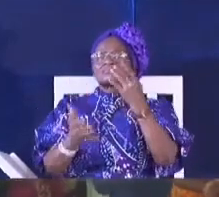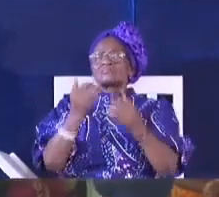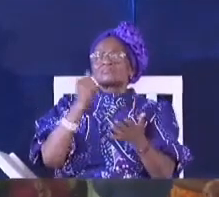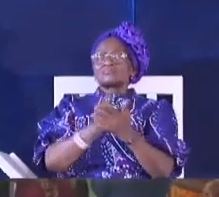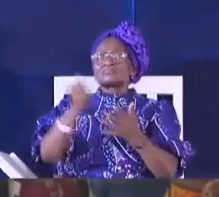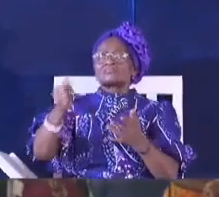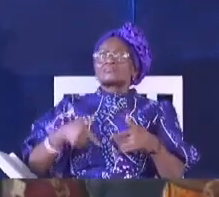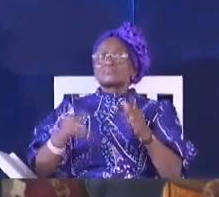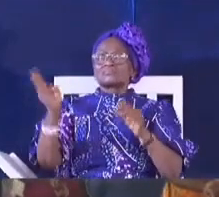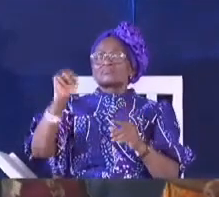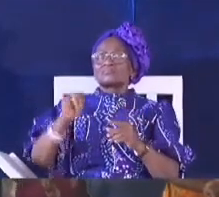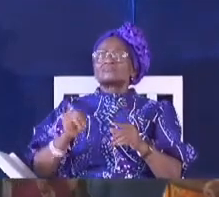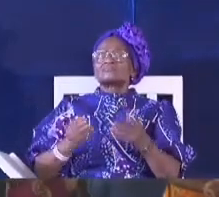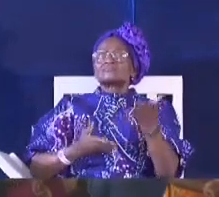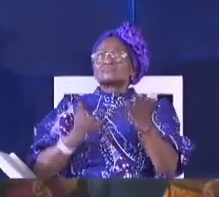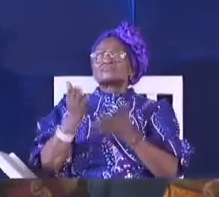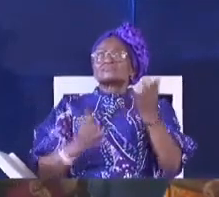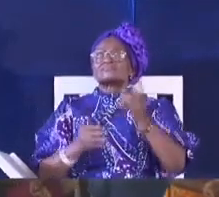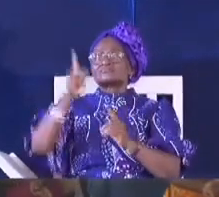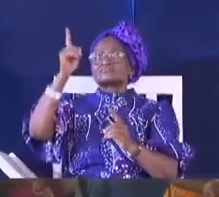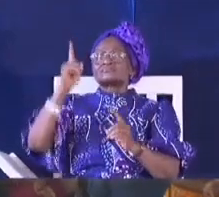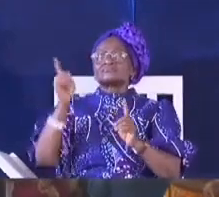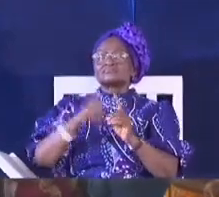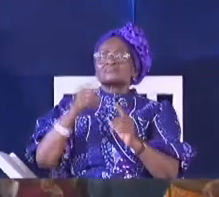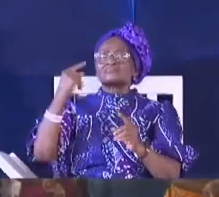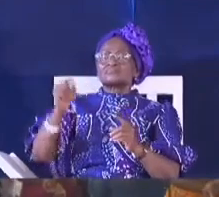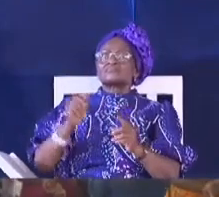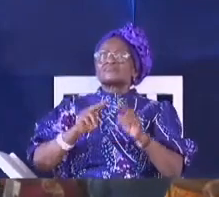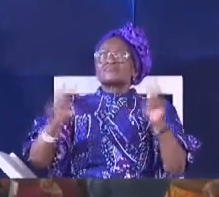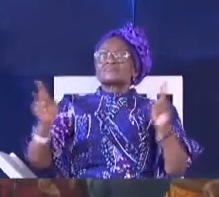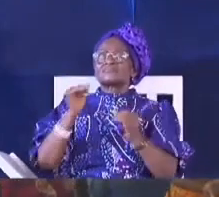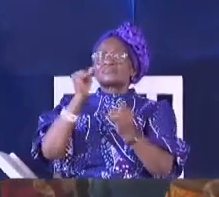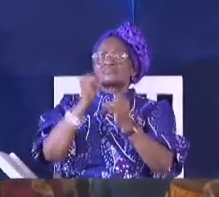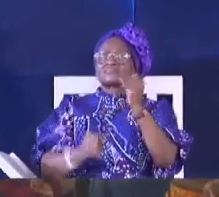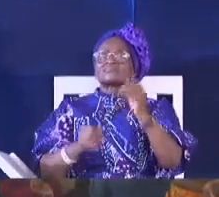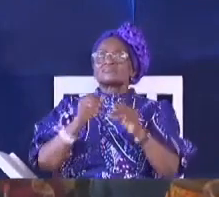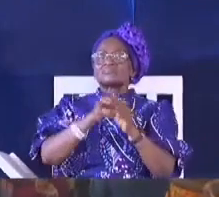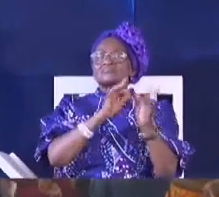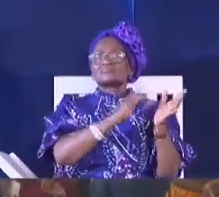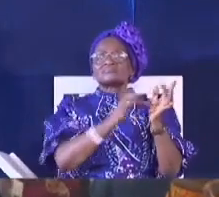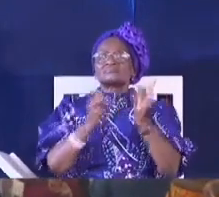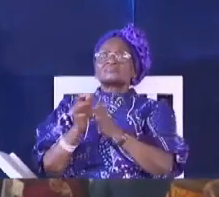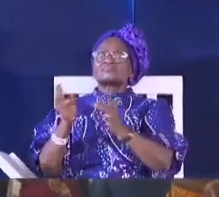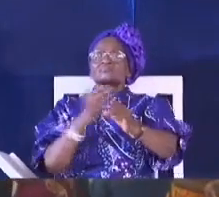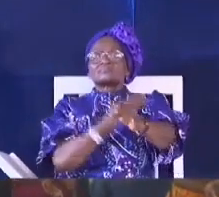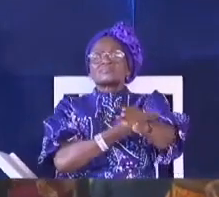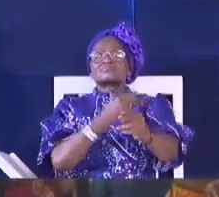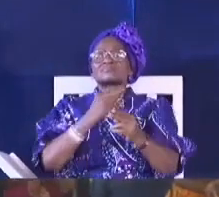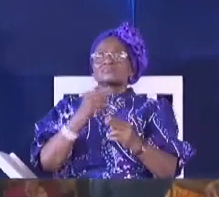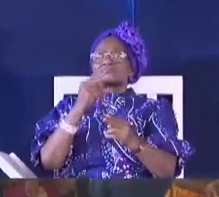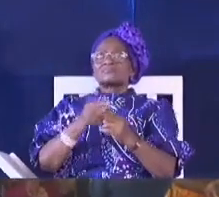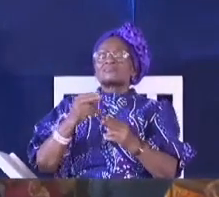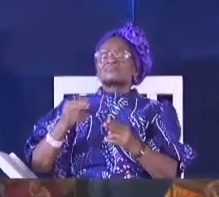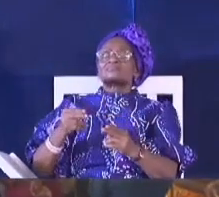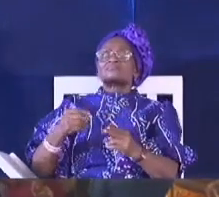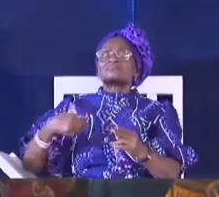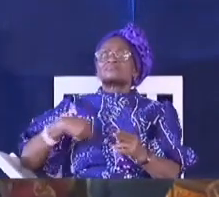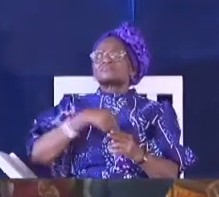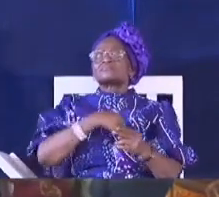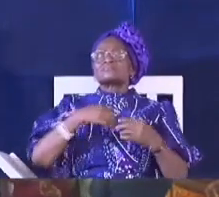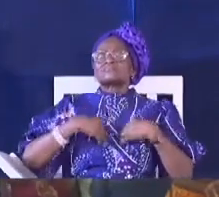And let them serve you till the very end. In Jesus' mighty name, we have prayed.